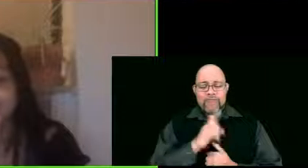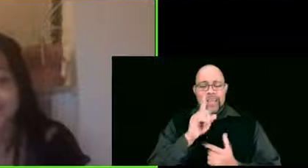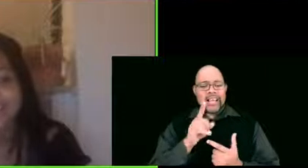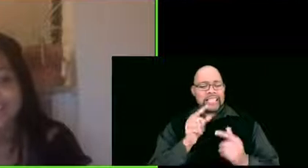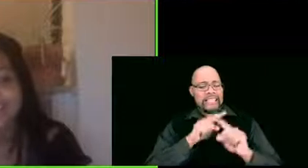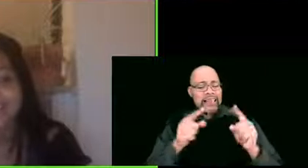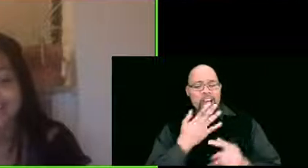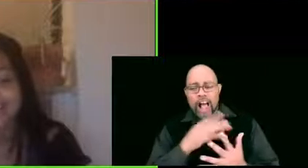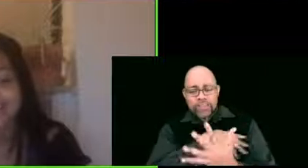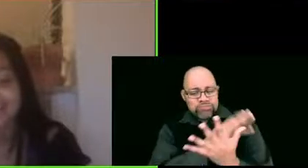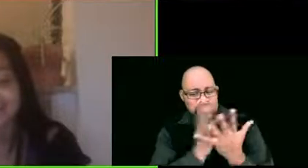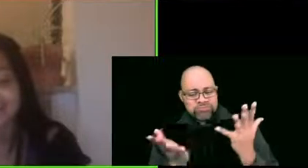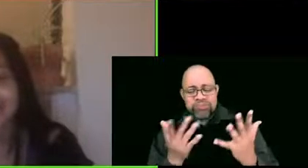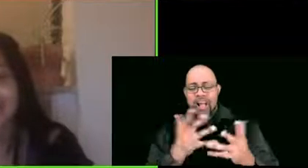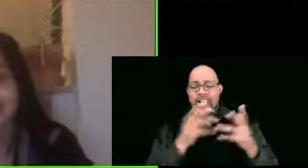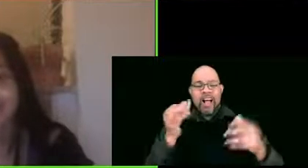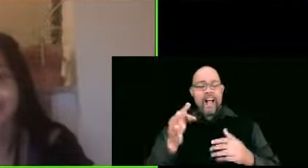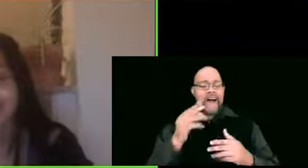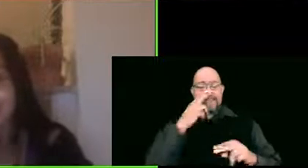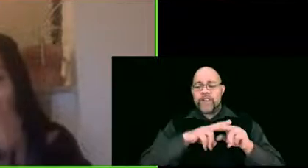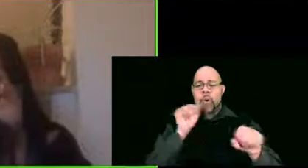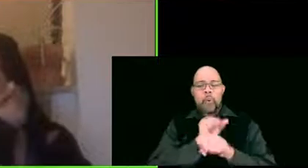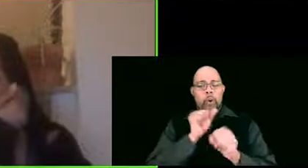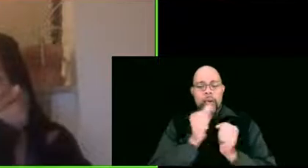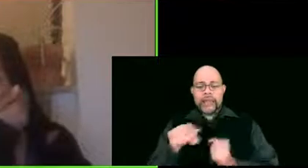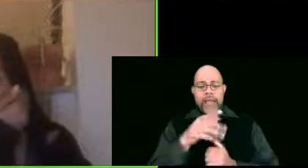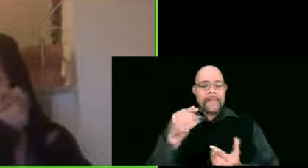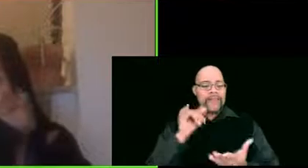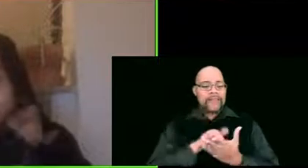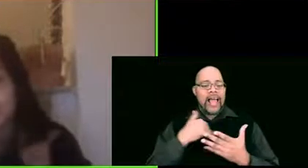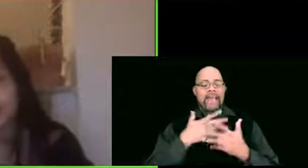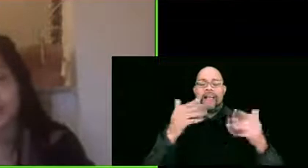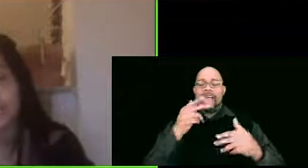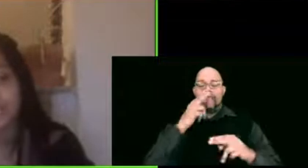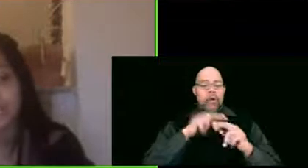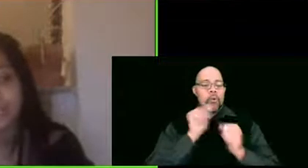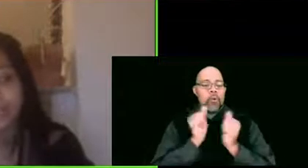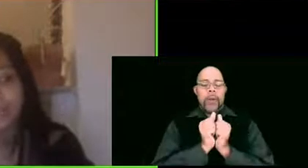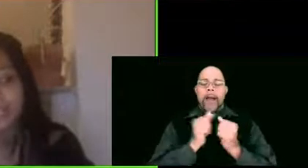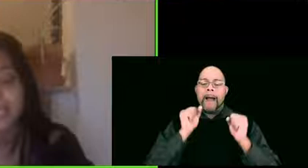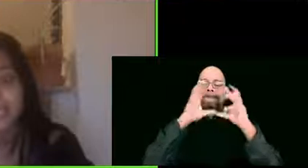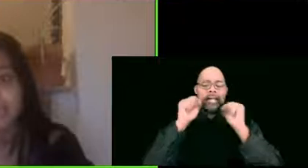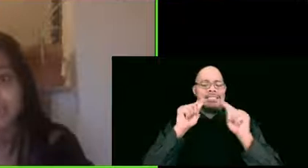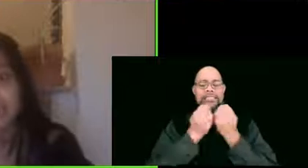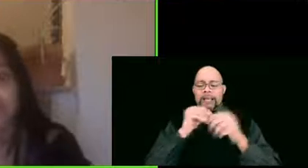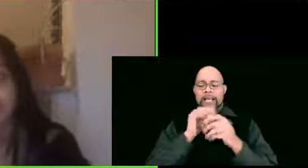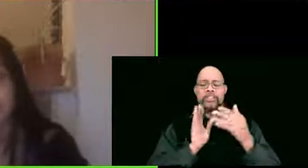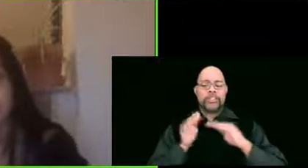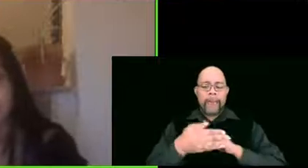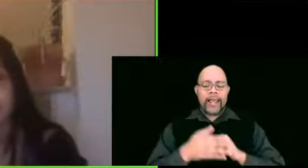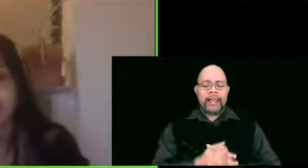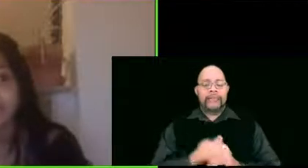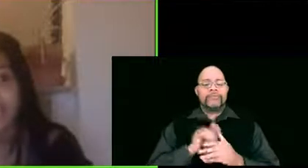with so many colors and just a lot of fun to work with. And I had the privilege of working with an amazing team out